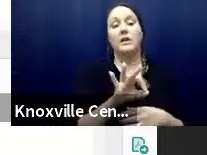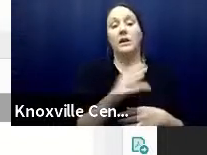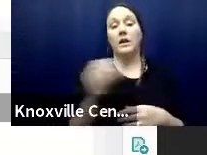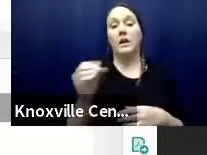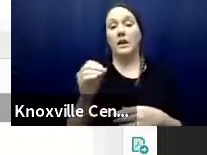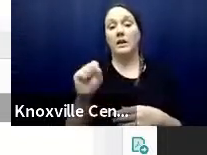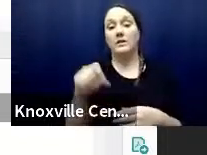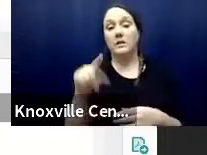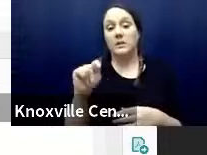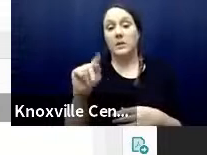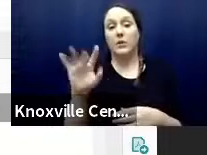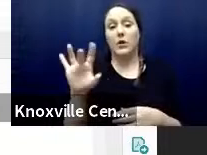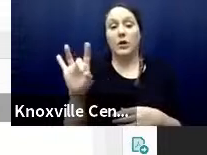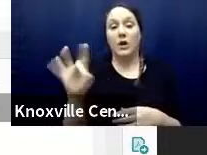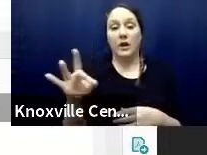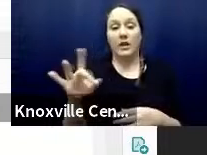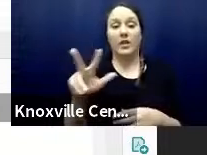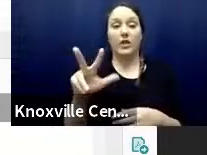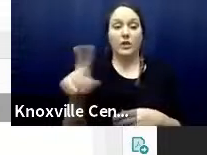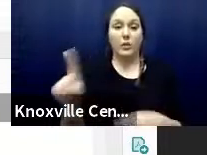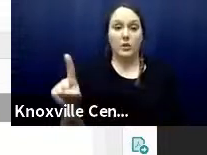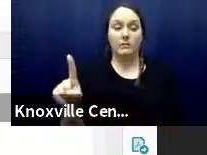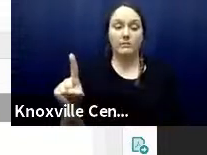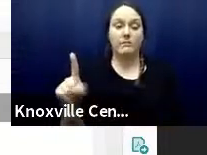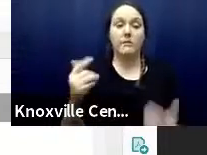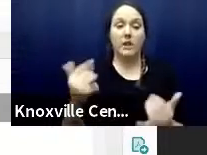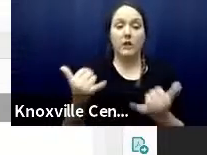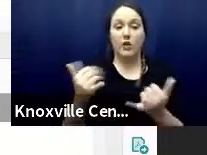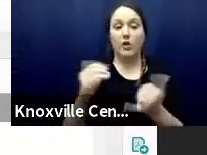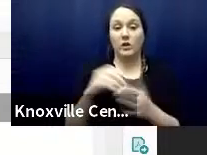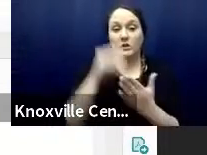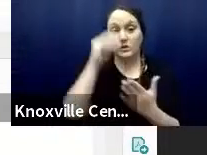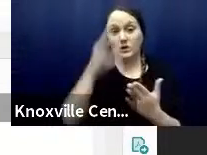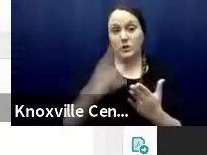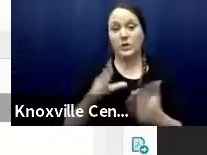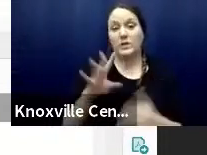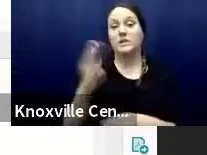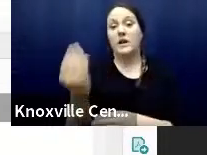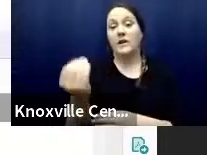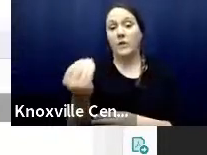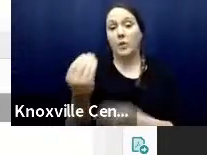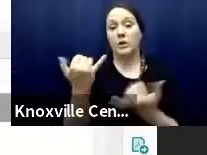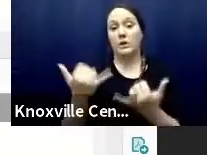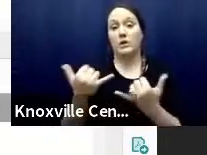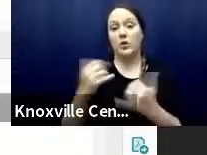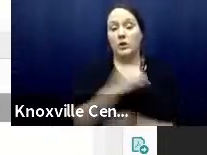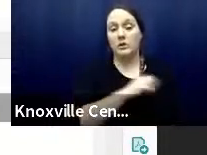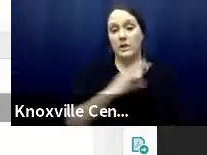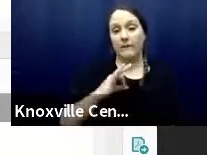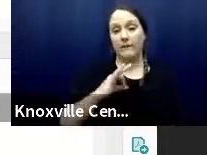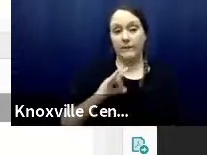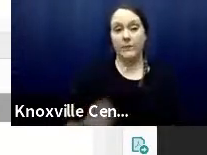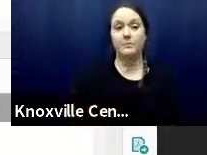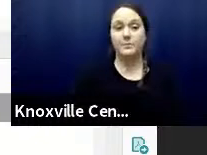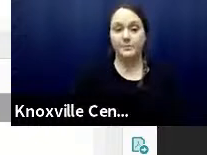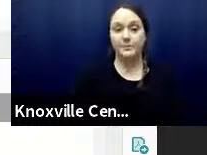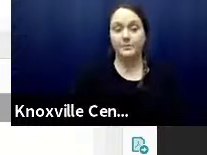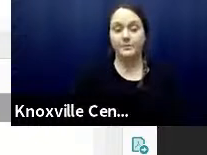8th is 31 active students and 14 active staff.